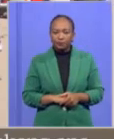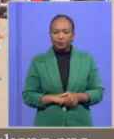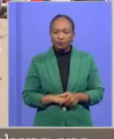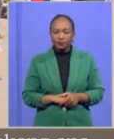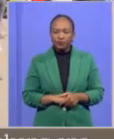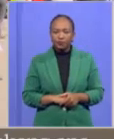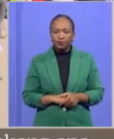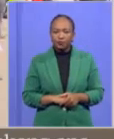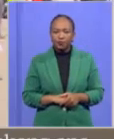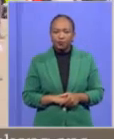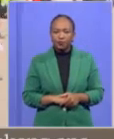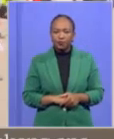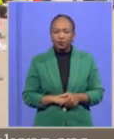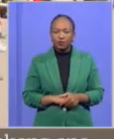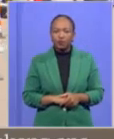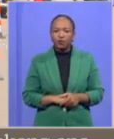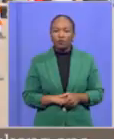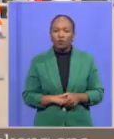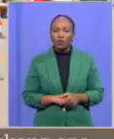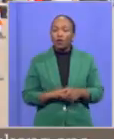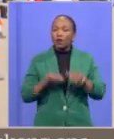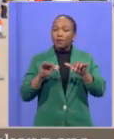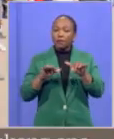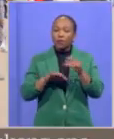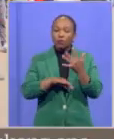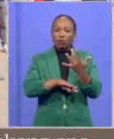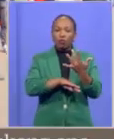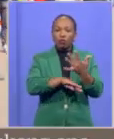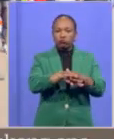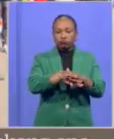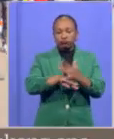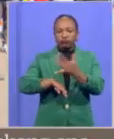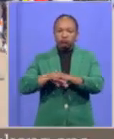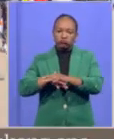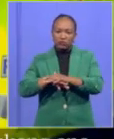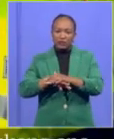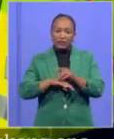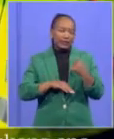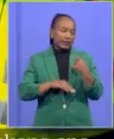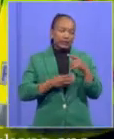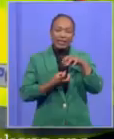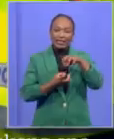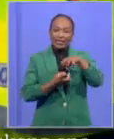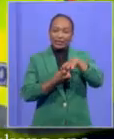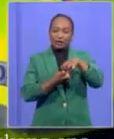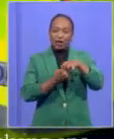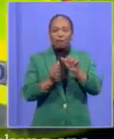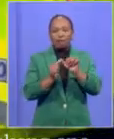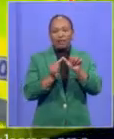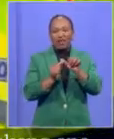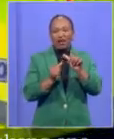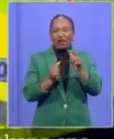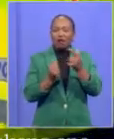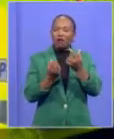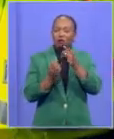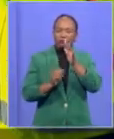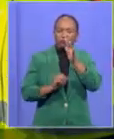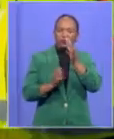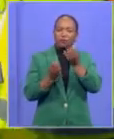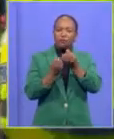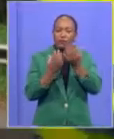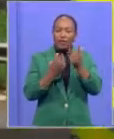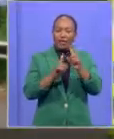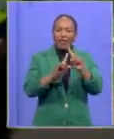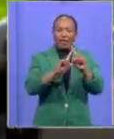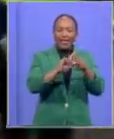Ho phatlaladitswe palo ya batho ba hlokahalletseng mebileng e theohile haholo Pasekeng ya monongwaha le dikotsi tse tlalehilweng di